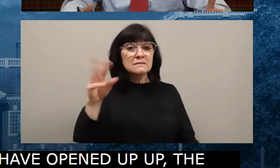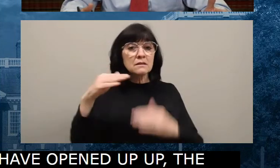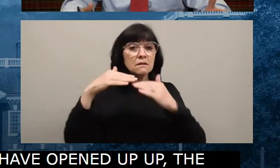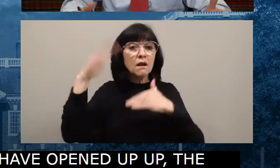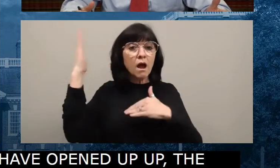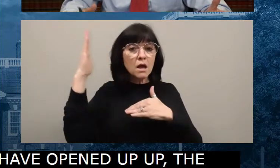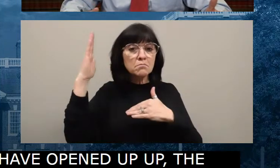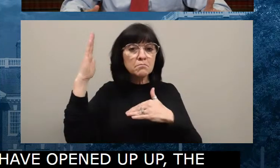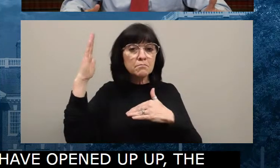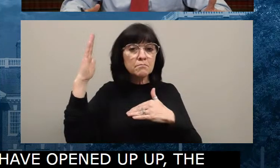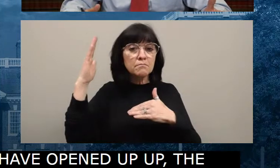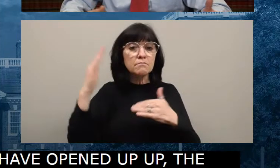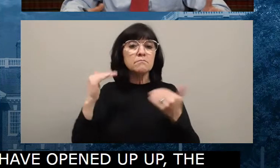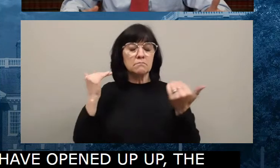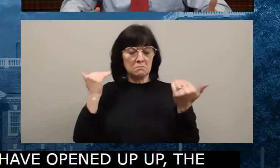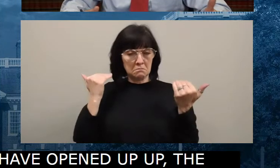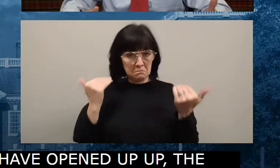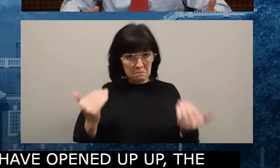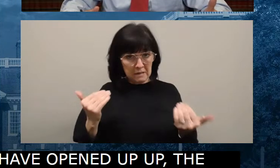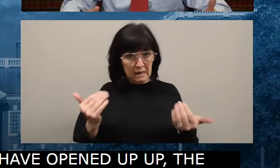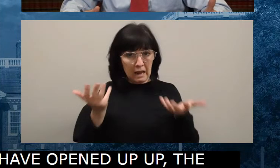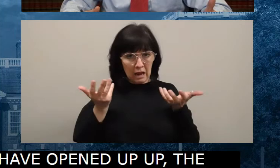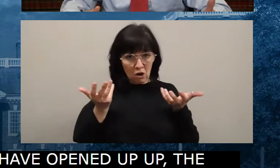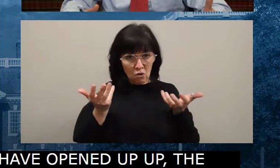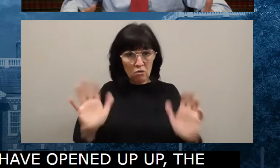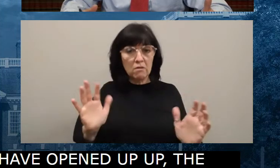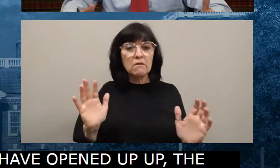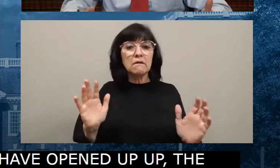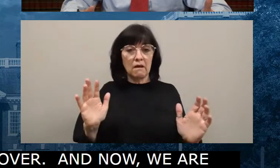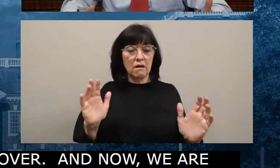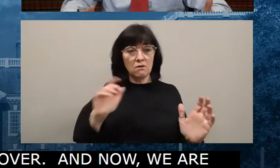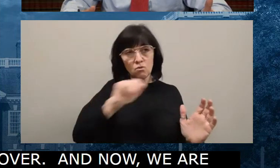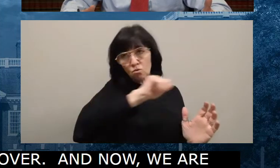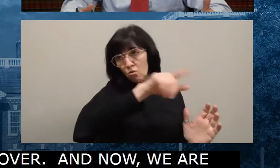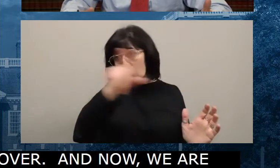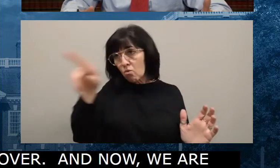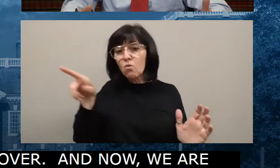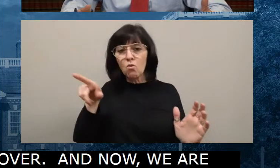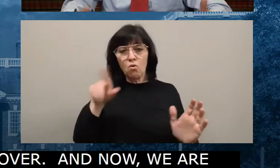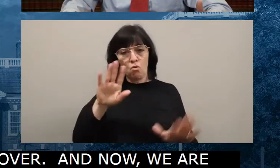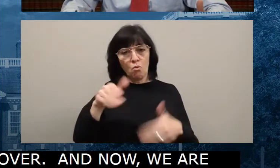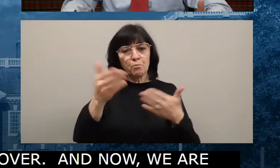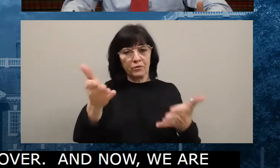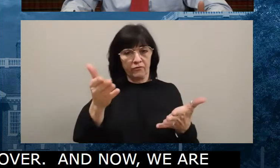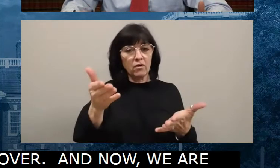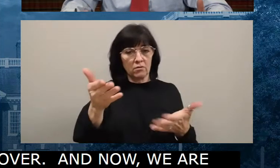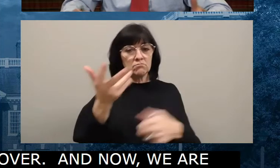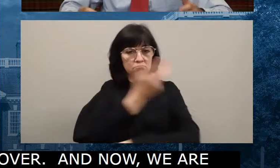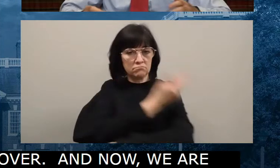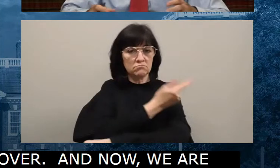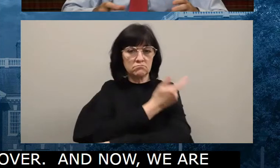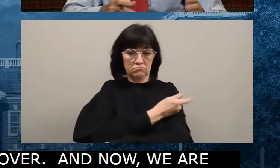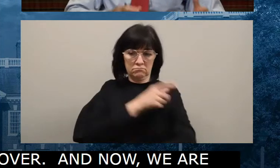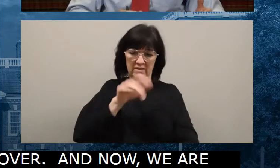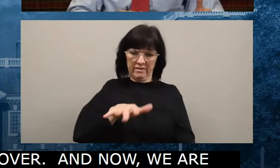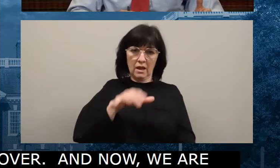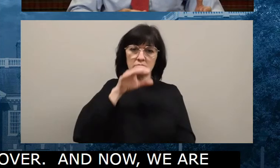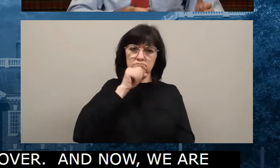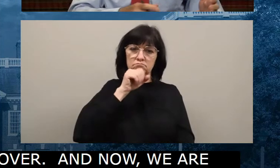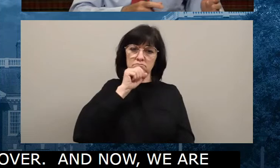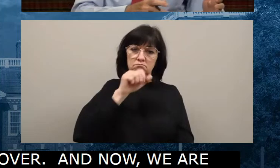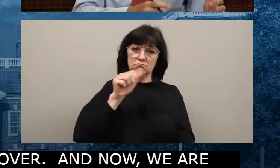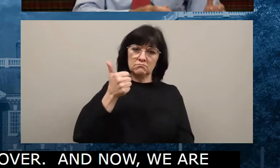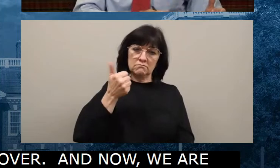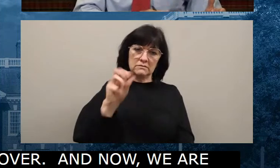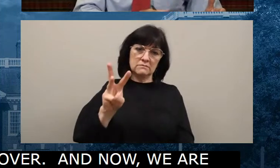now we're allowing all of our partners to provide vaccines to that 16 and older population.